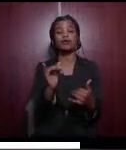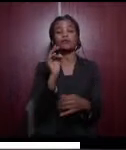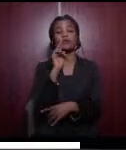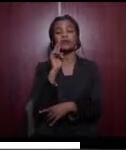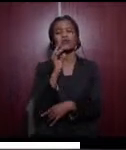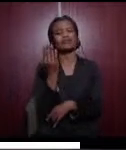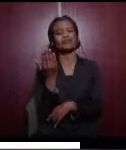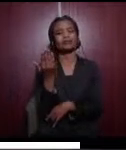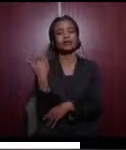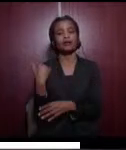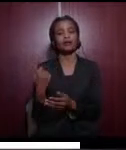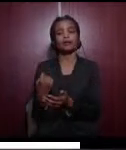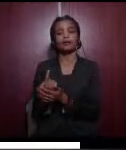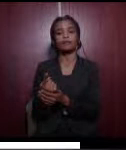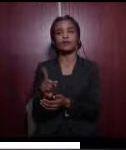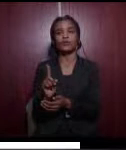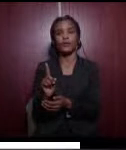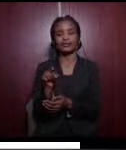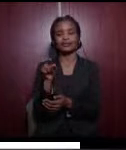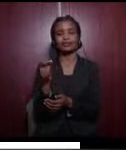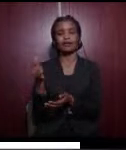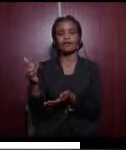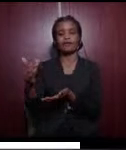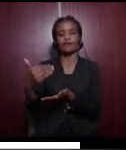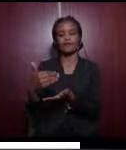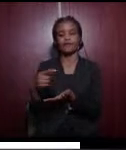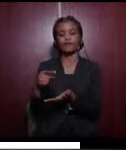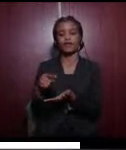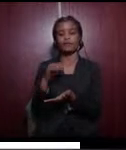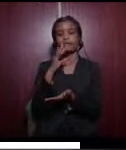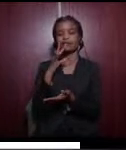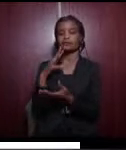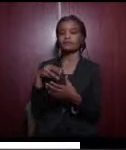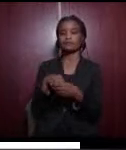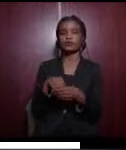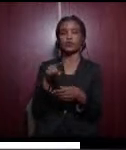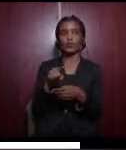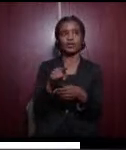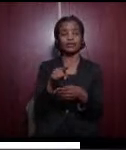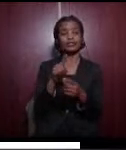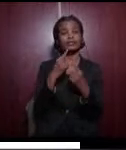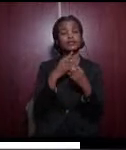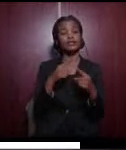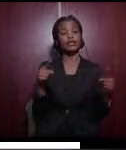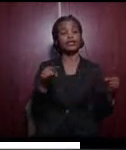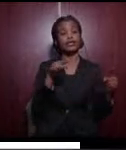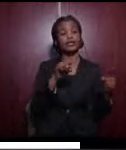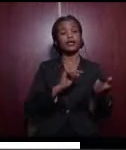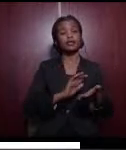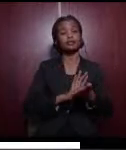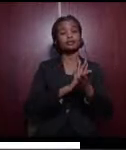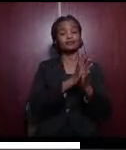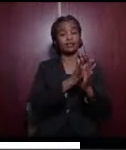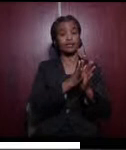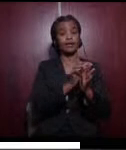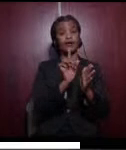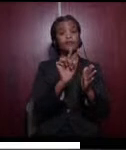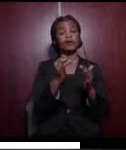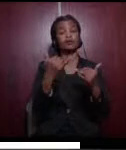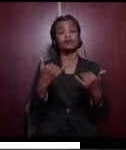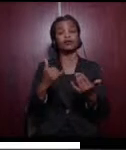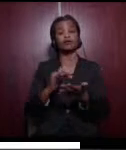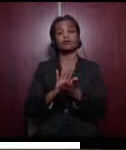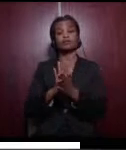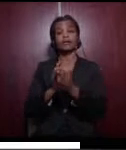the Fundraising Act was making provisions for declaration of disasters, whereas the Disaster Management Act, which is the recent act,